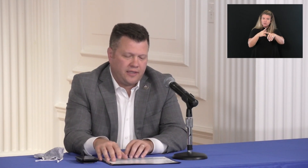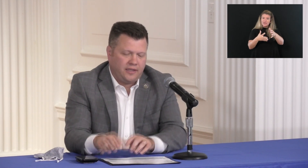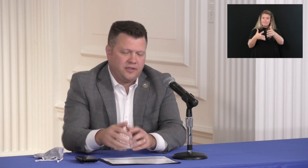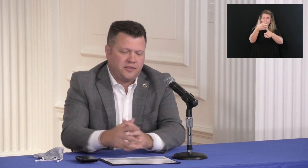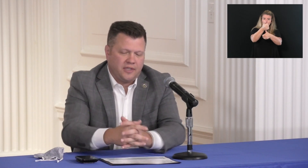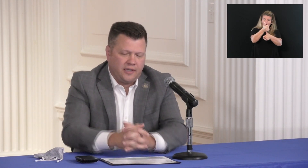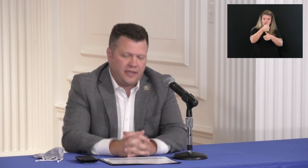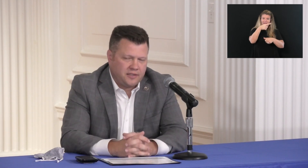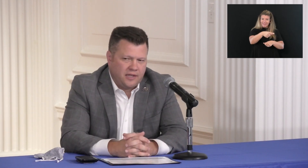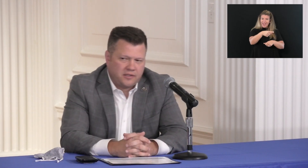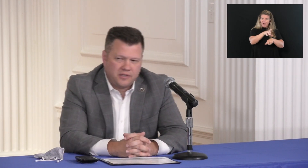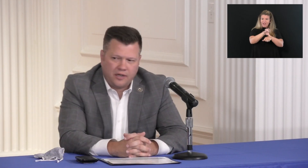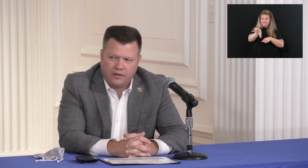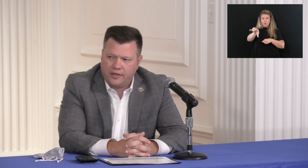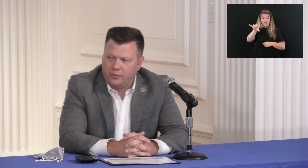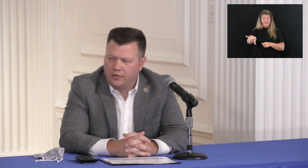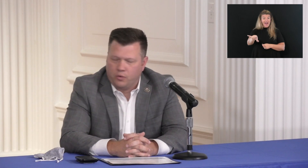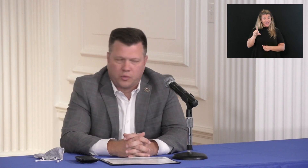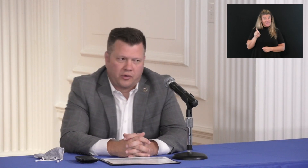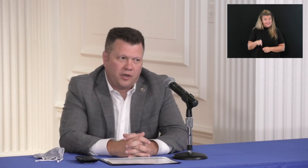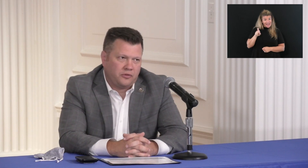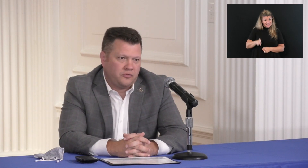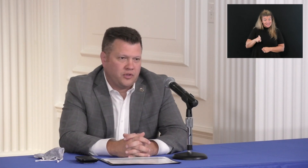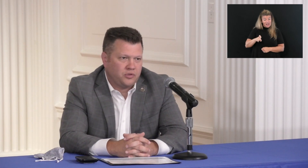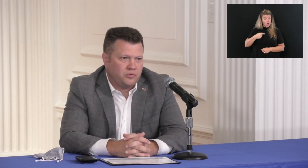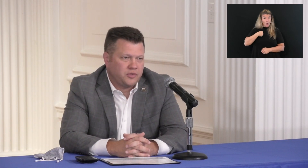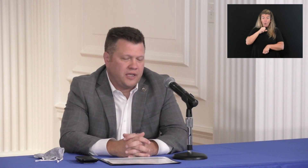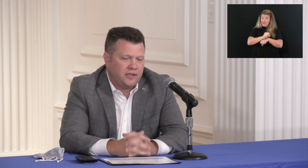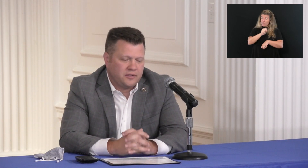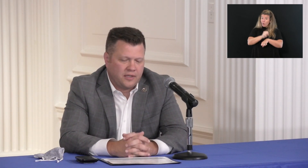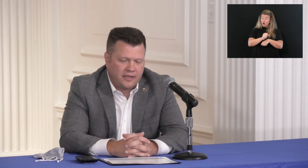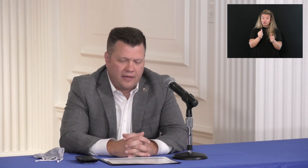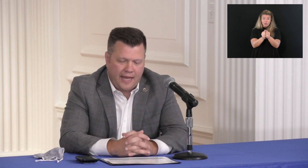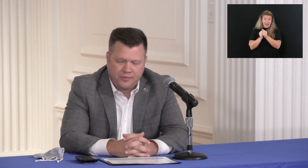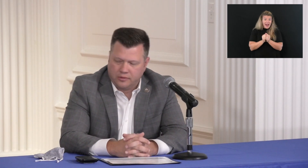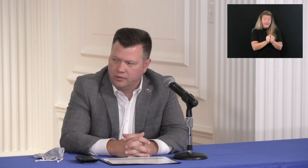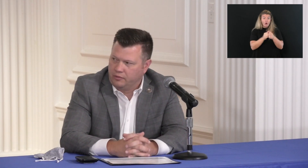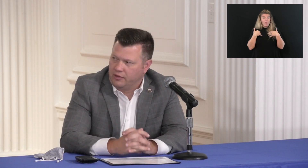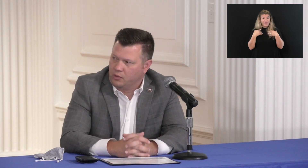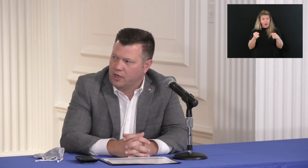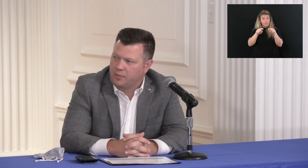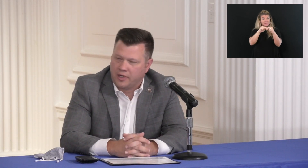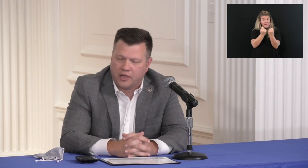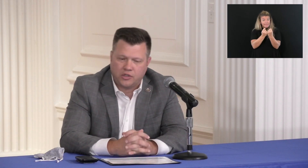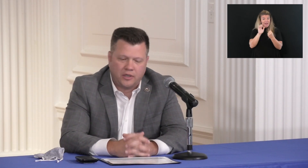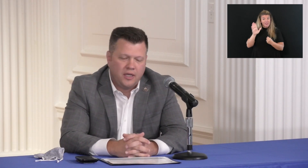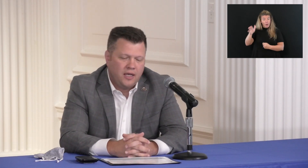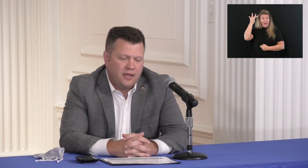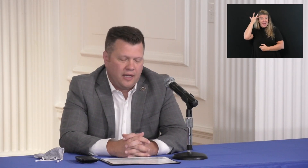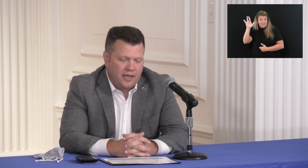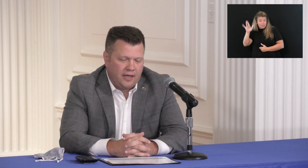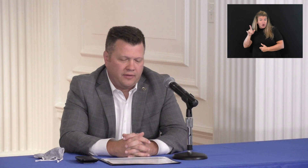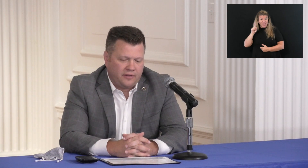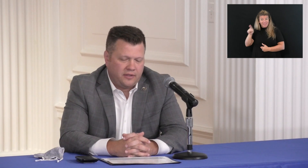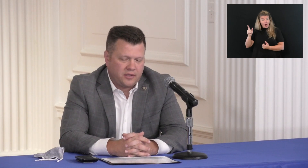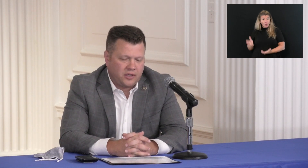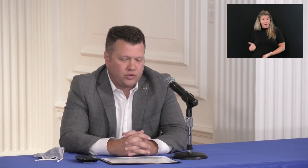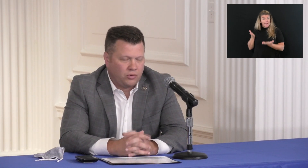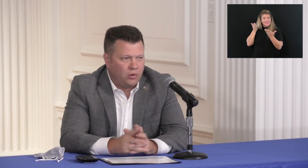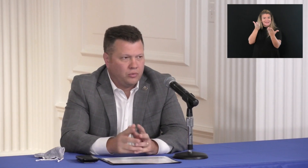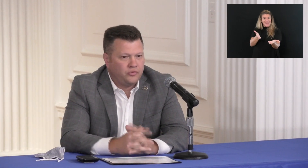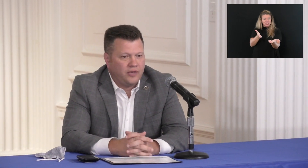that. It's necessary. We've worked with our health officials. It is absolutely their recommendation that